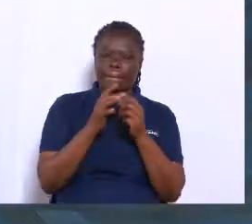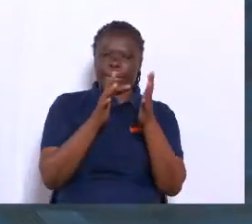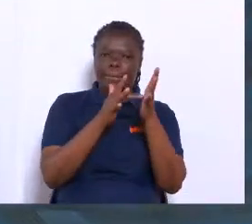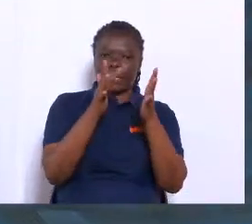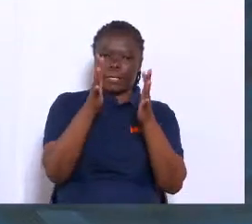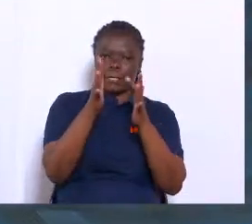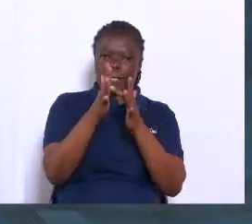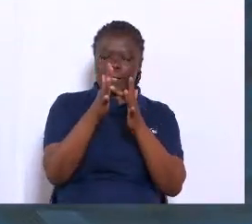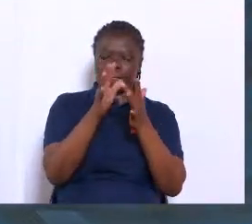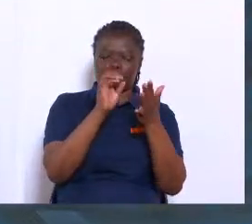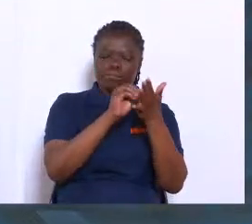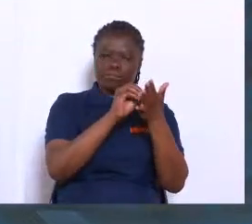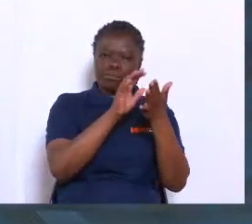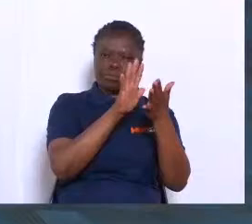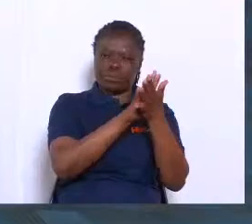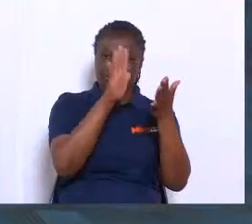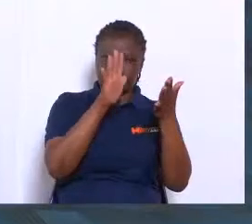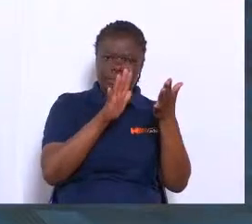Jesus puts it this way,